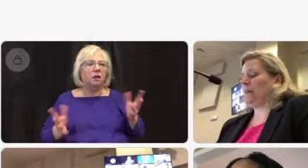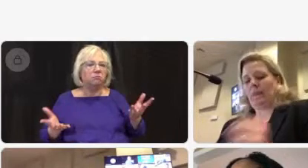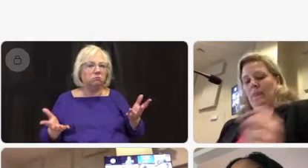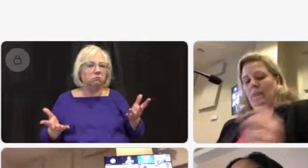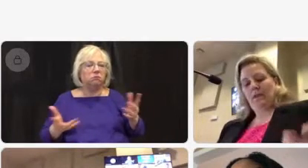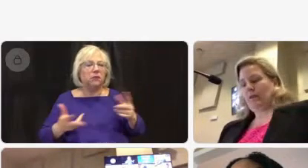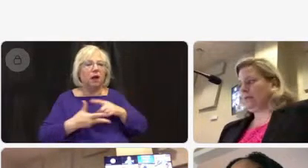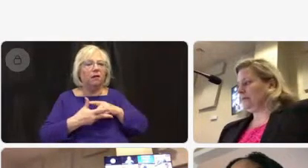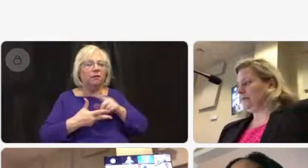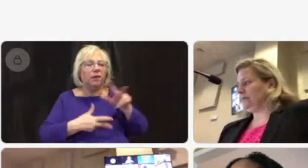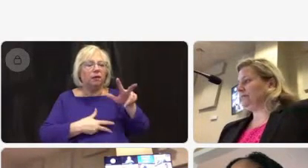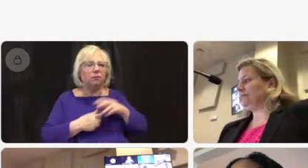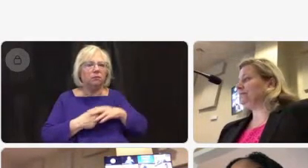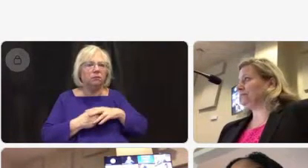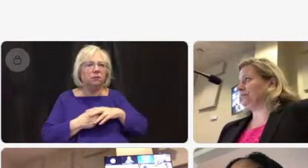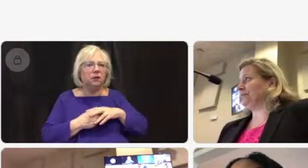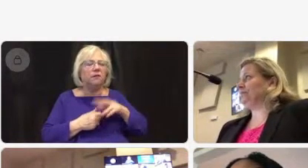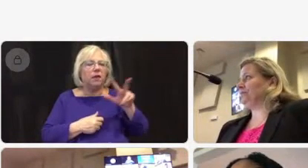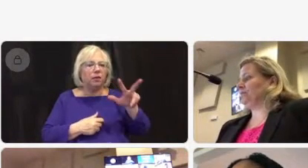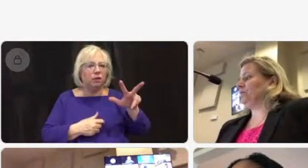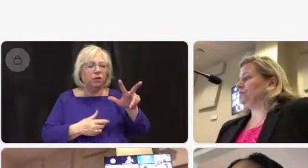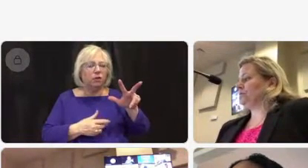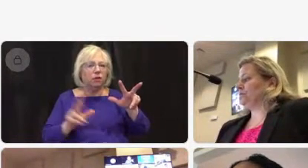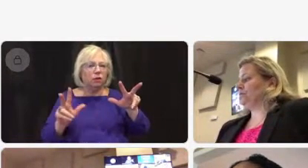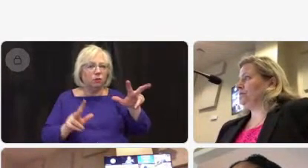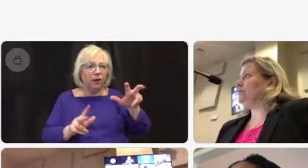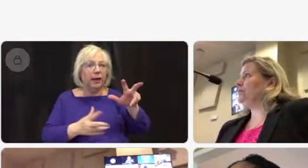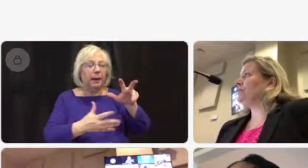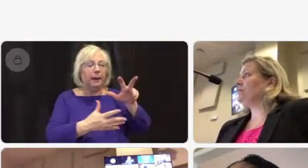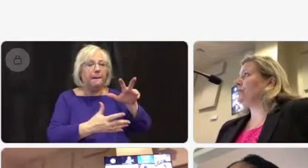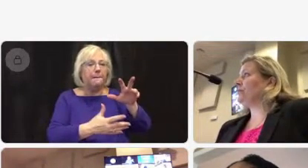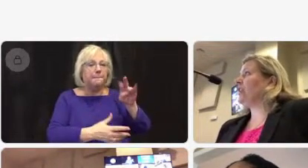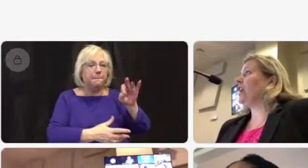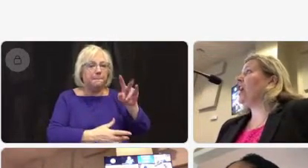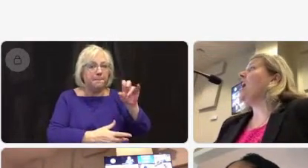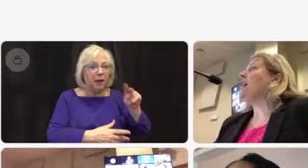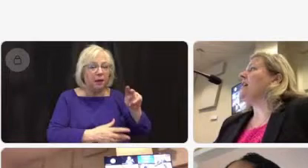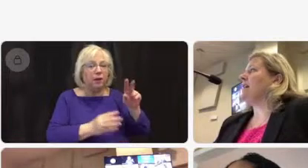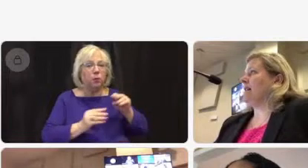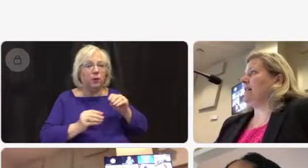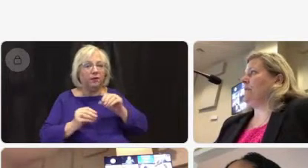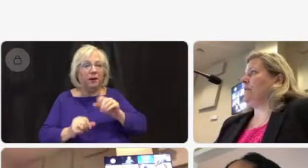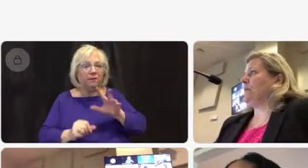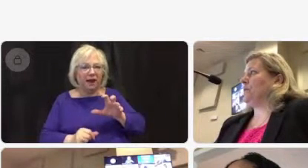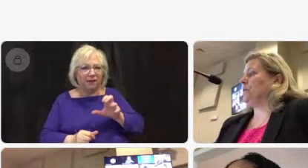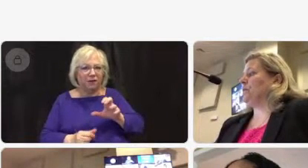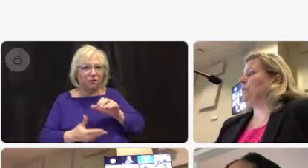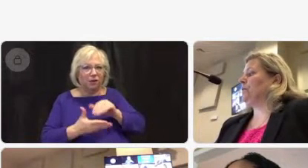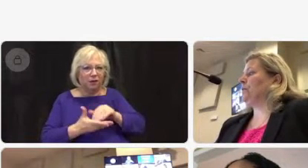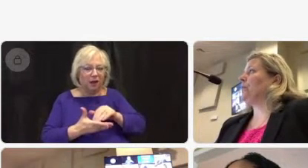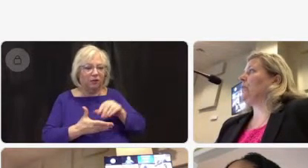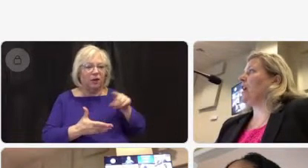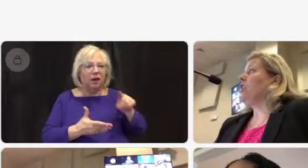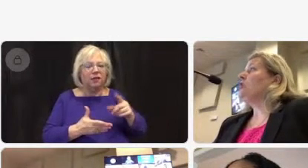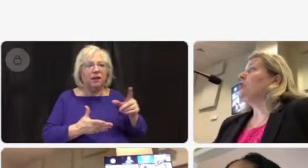of the 3 million, we spent 500,000, and this allocation will